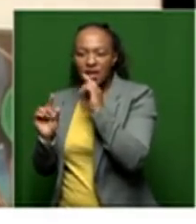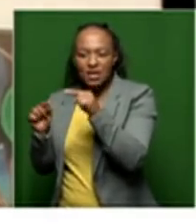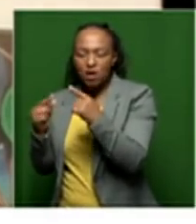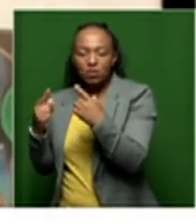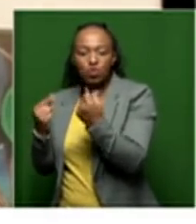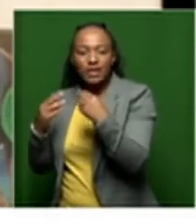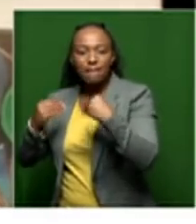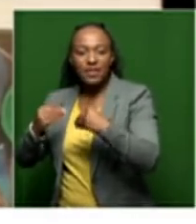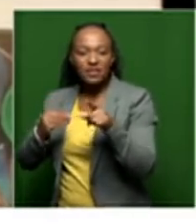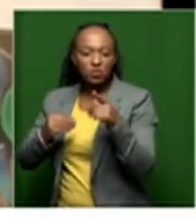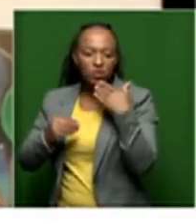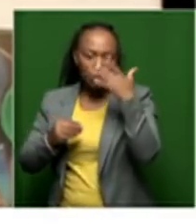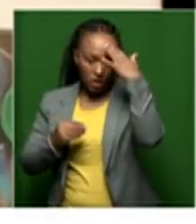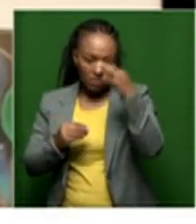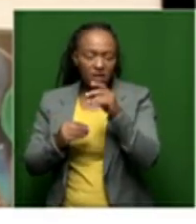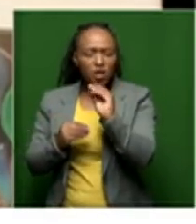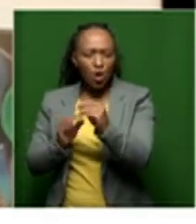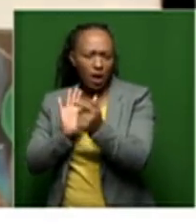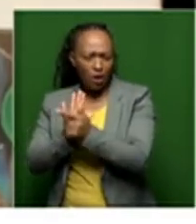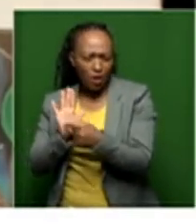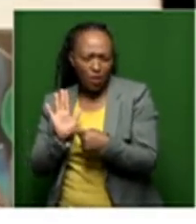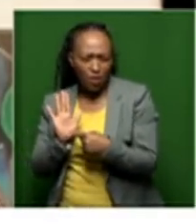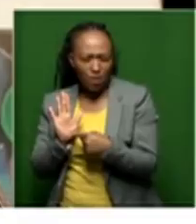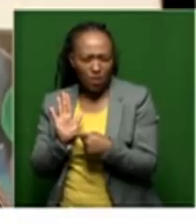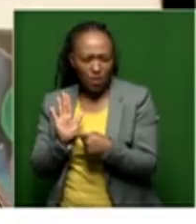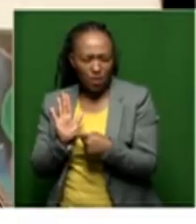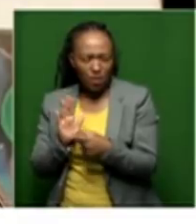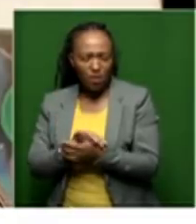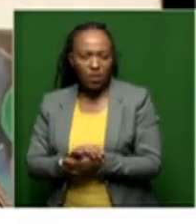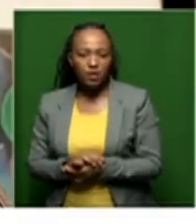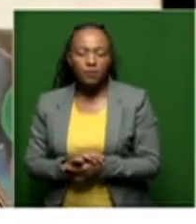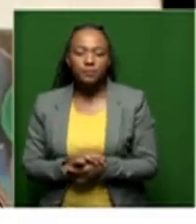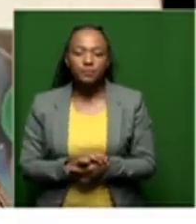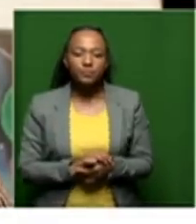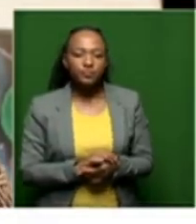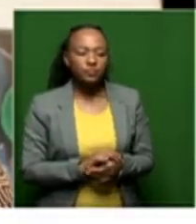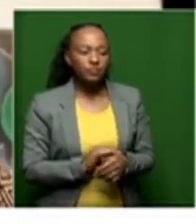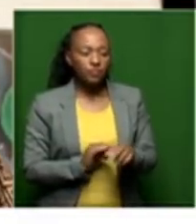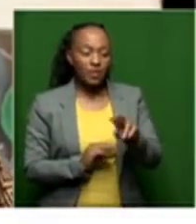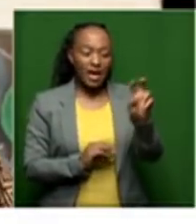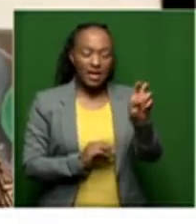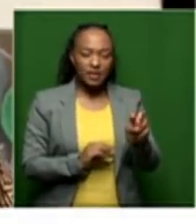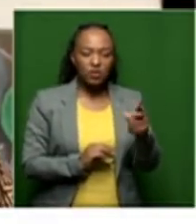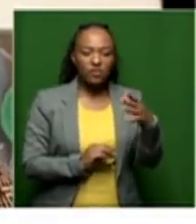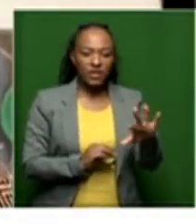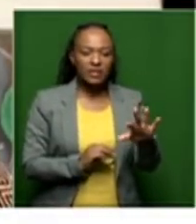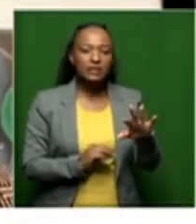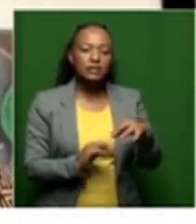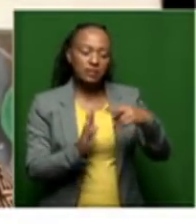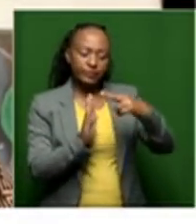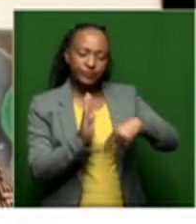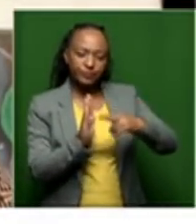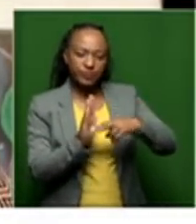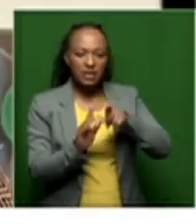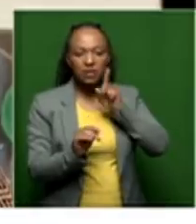with the state? Is that written in black and white? No, the SIU has looked at that, and they were at